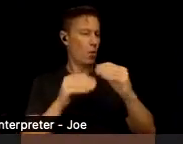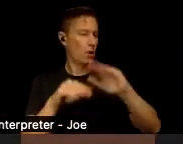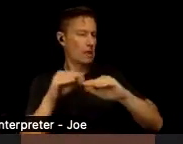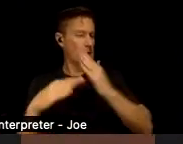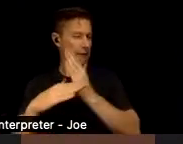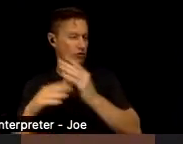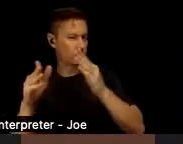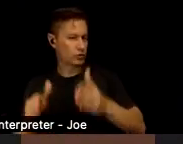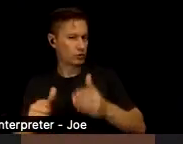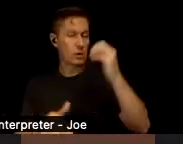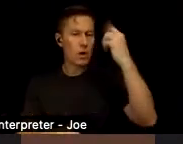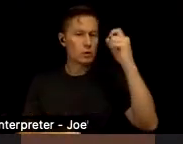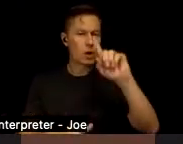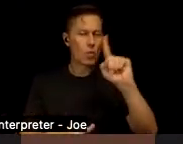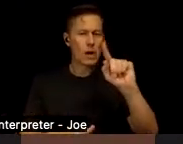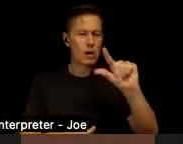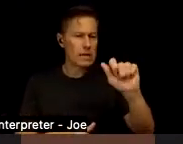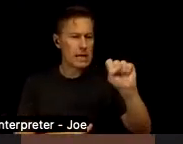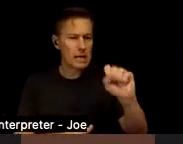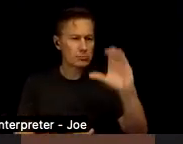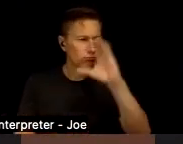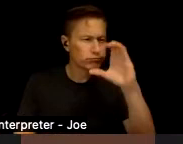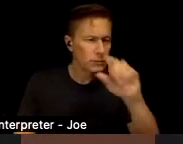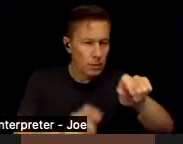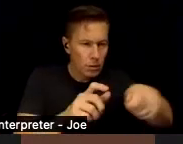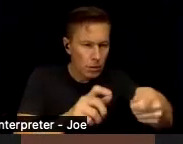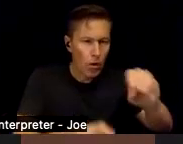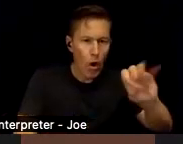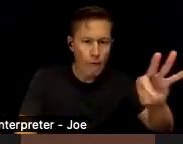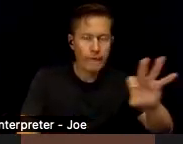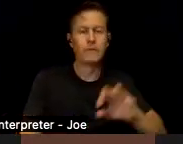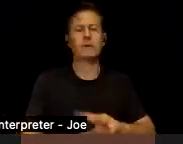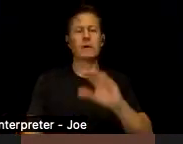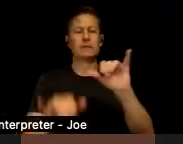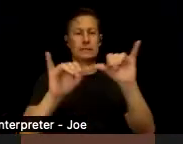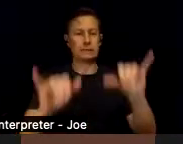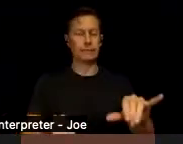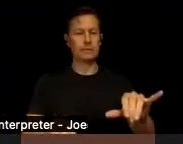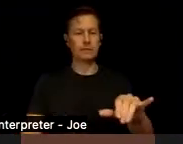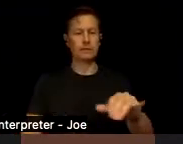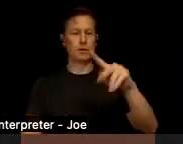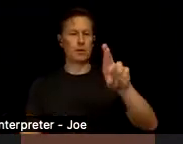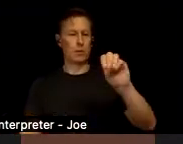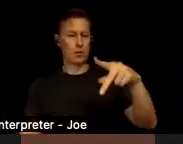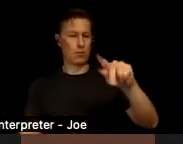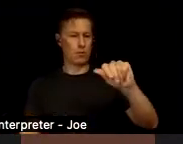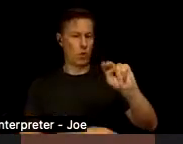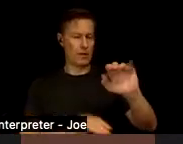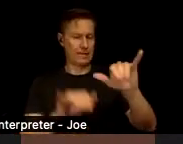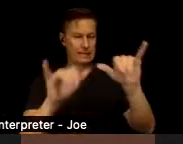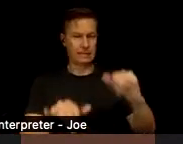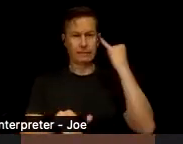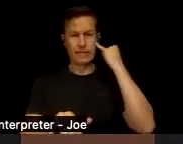where to turn off the natural gas or propane systems. When the earth shifts, so